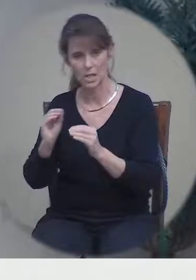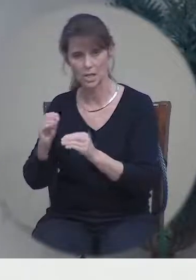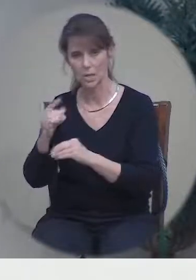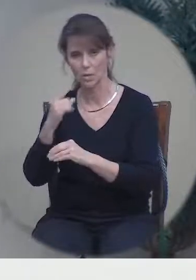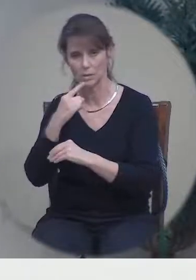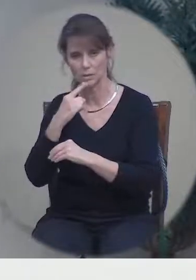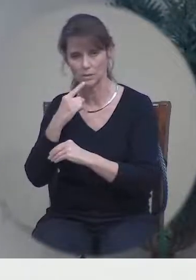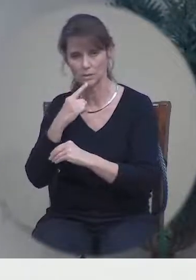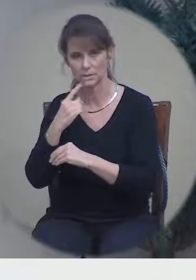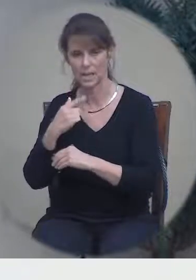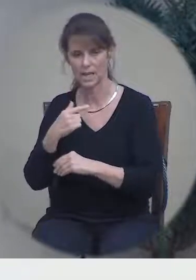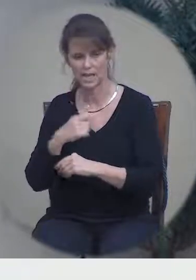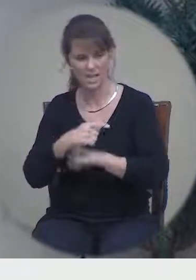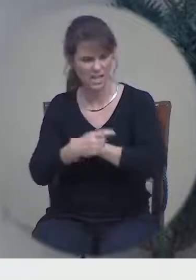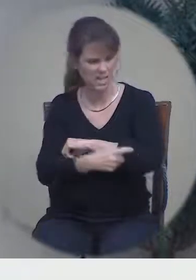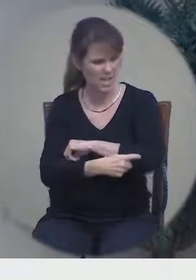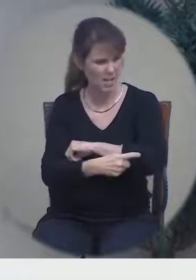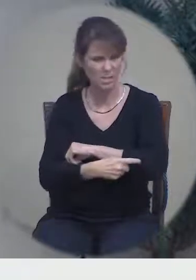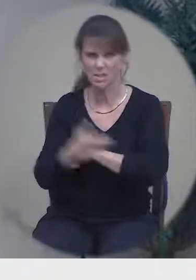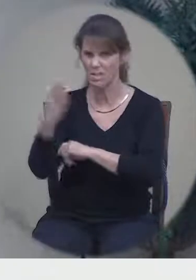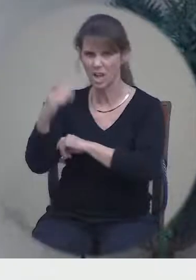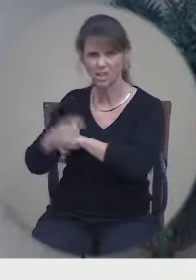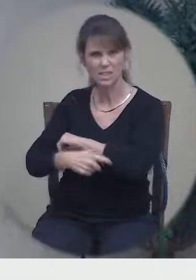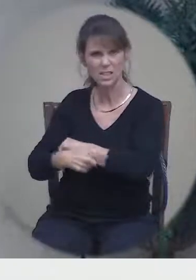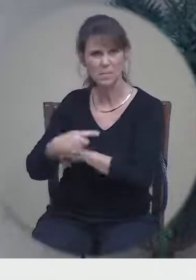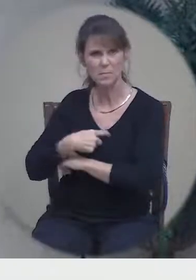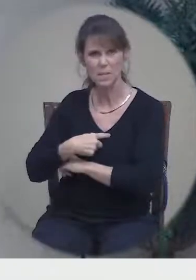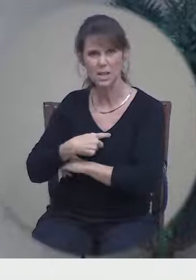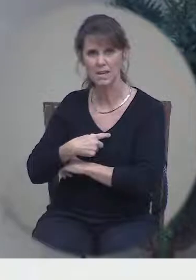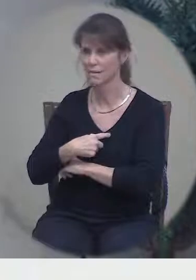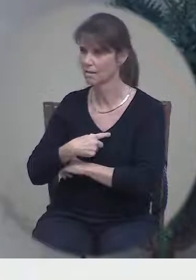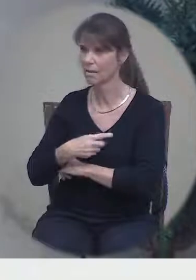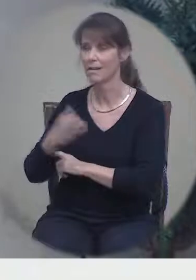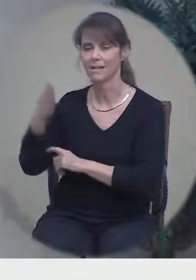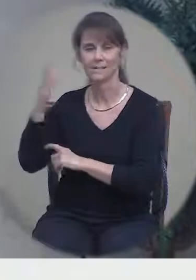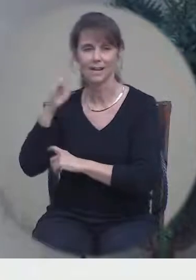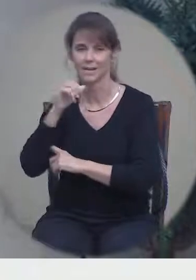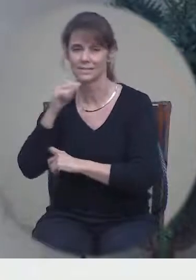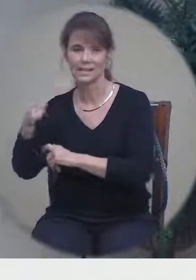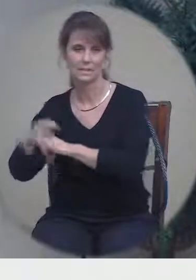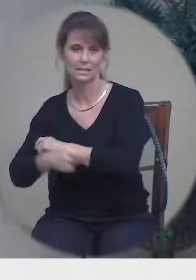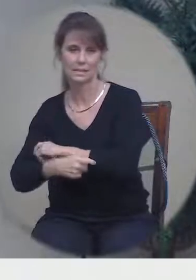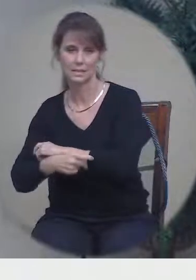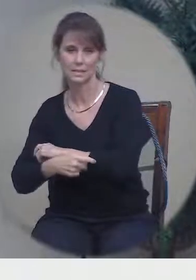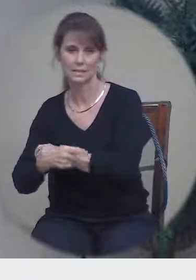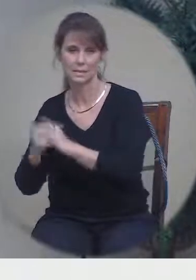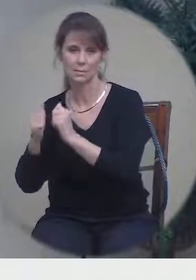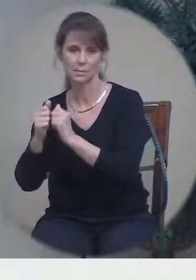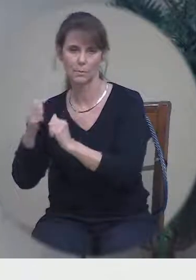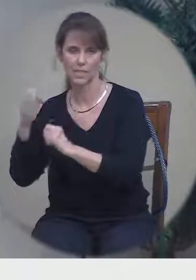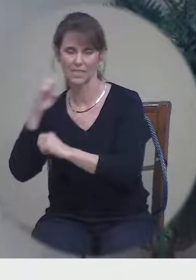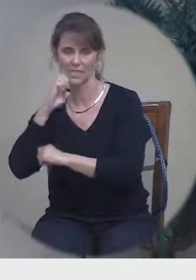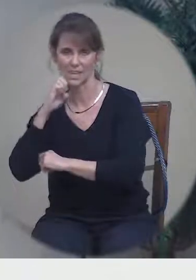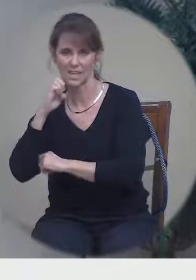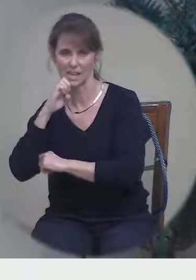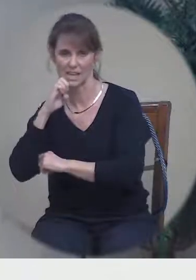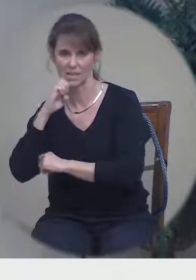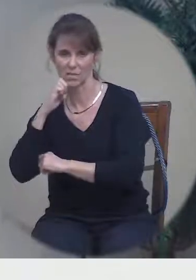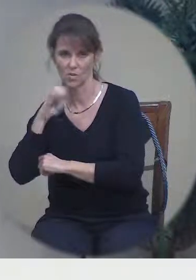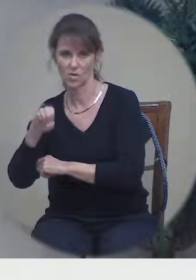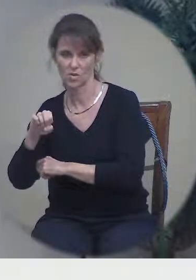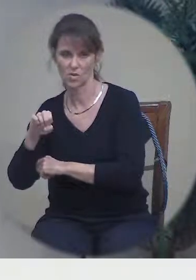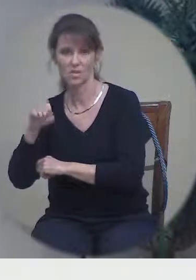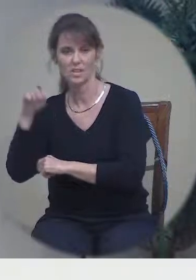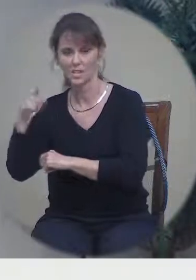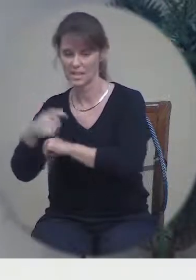is tempted that I am being tempted by God, for God cannot be tempted by evil. He himself does not tempt anyone."